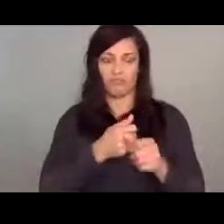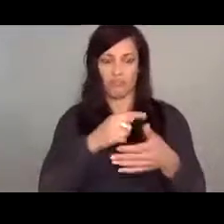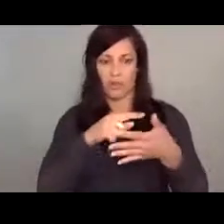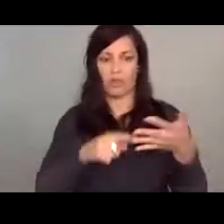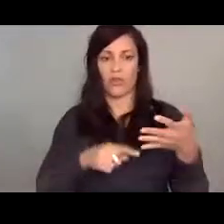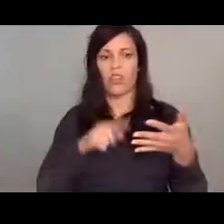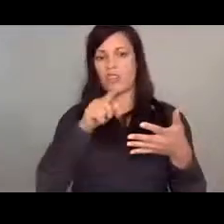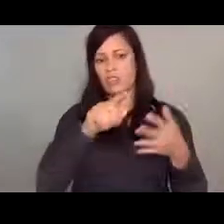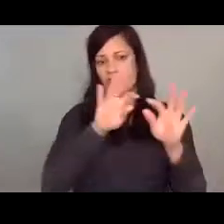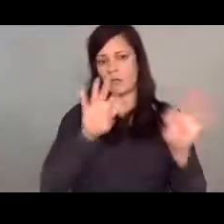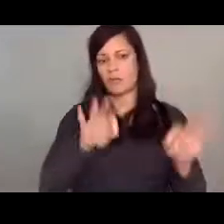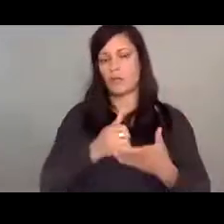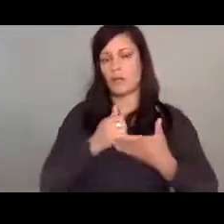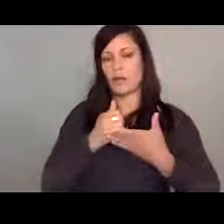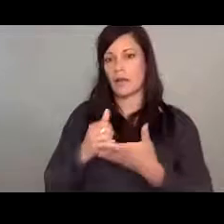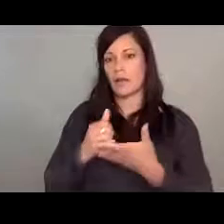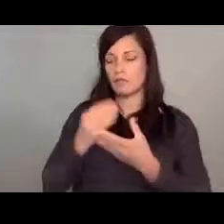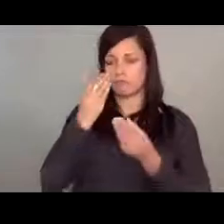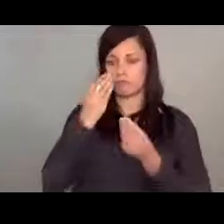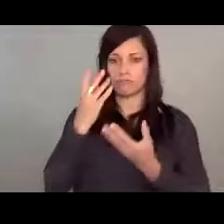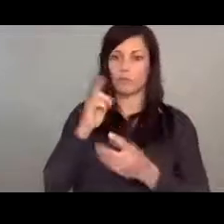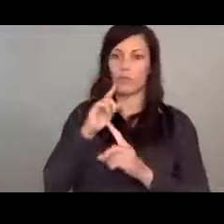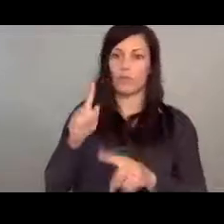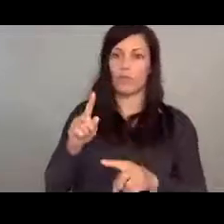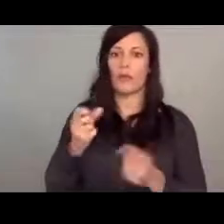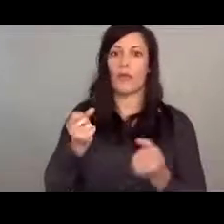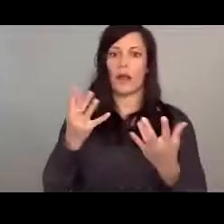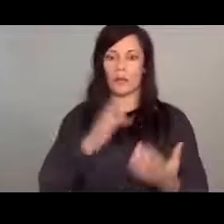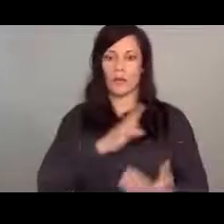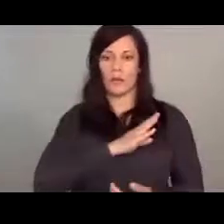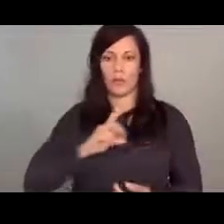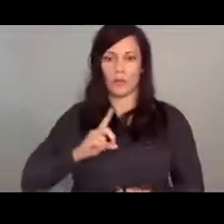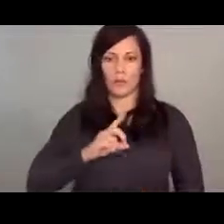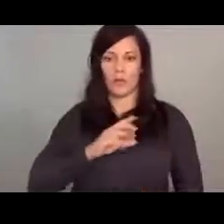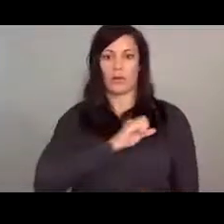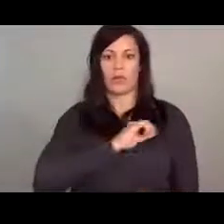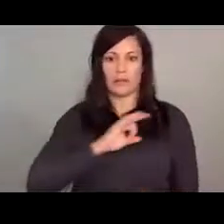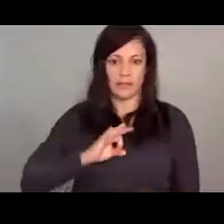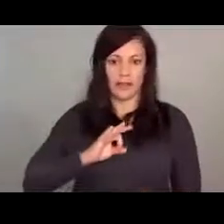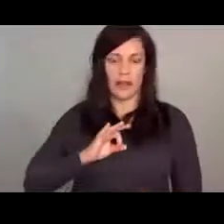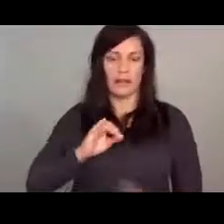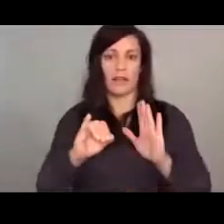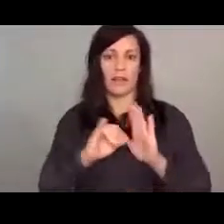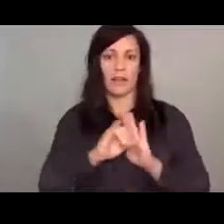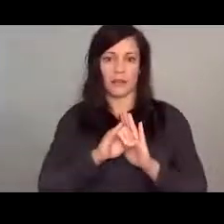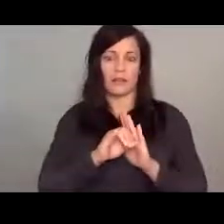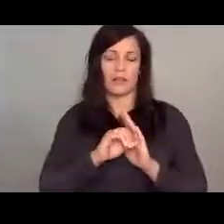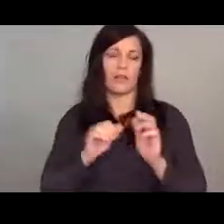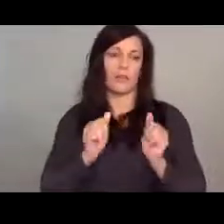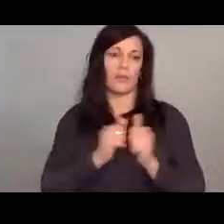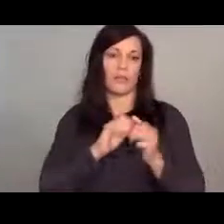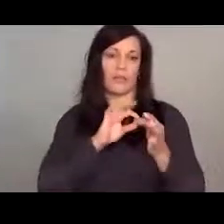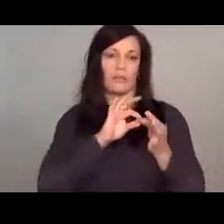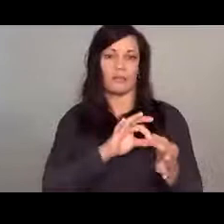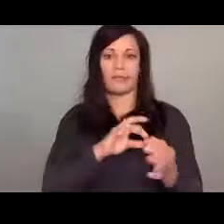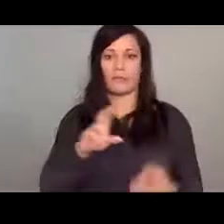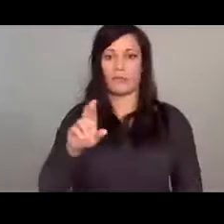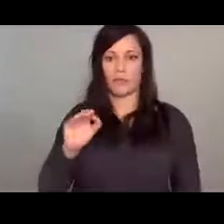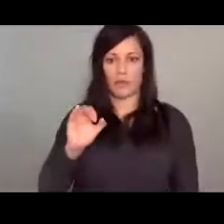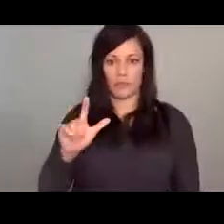report the number of board and staff members who identify with a specific racial